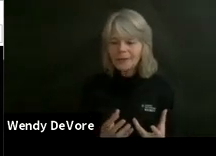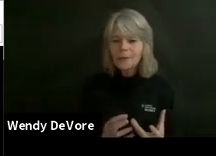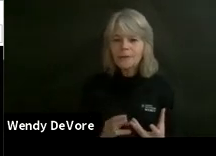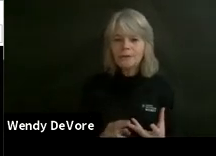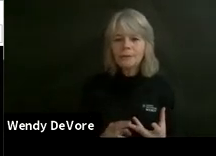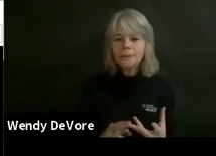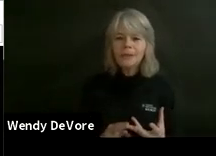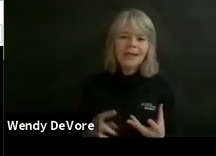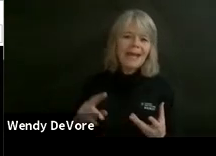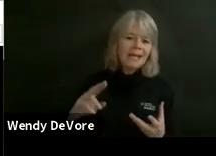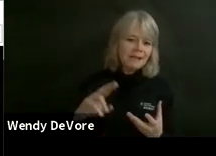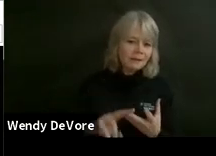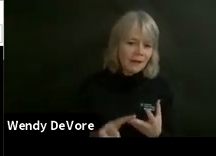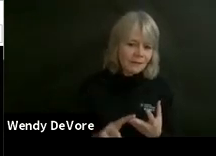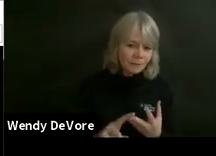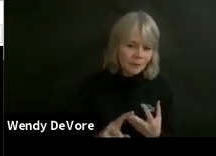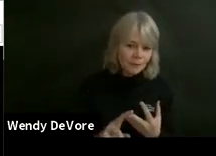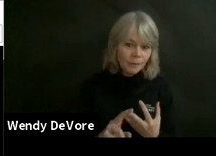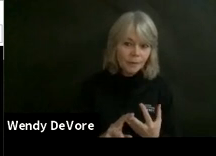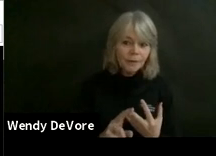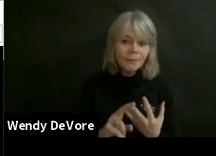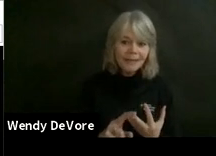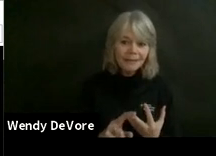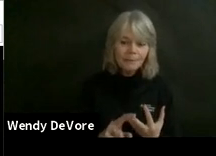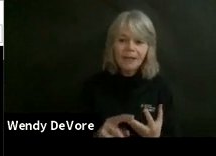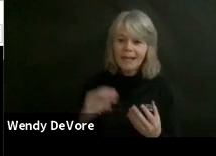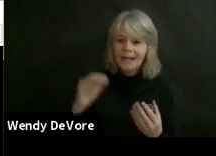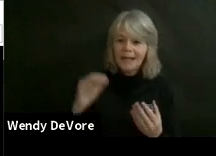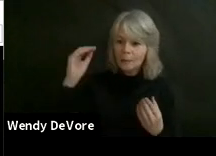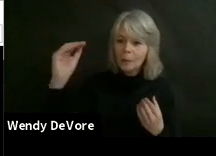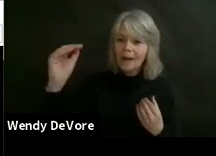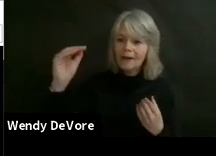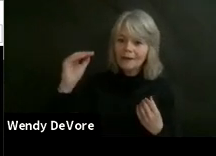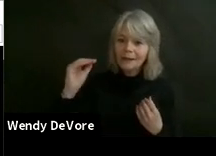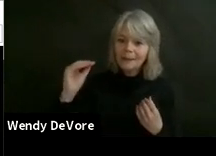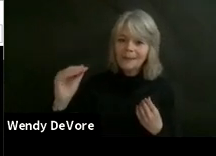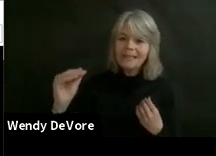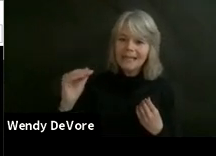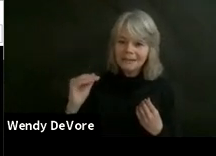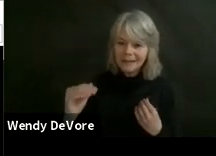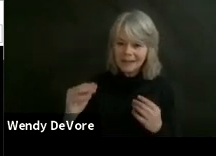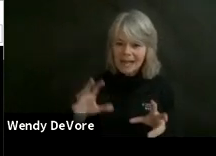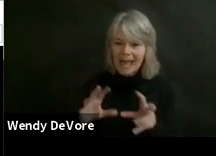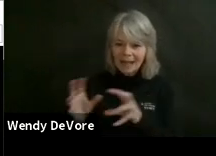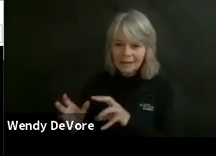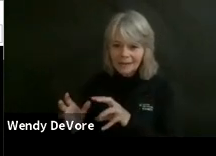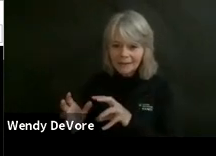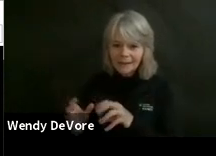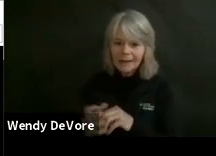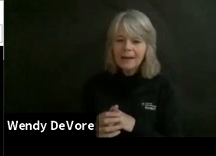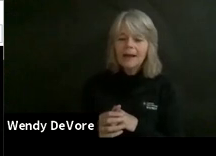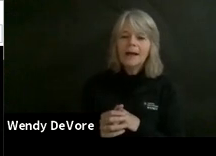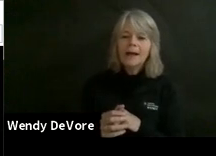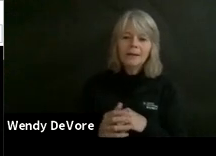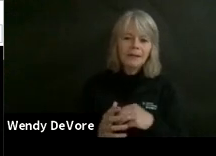experience with Zoom and he does have experience with Google Meets. But again, those require links to access.